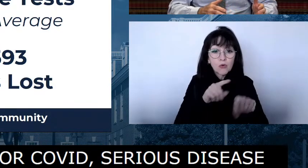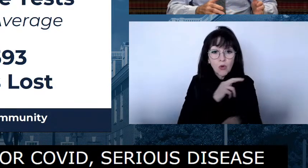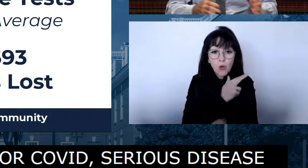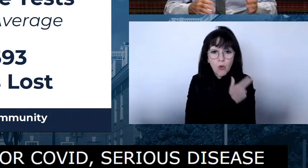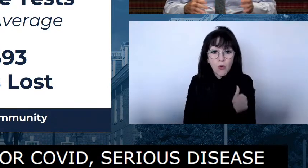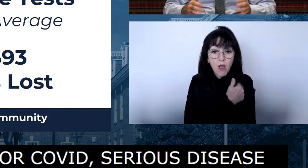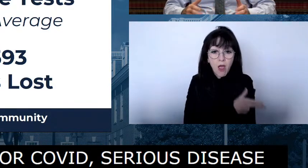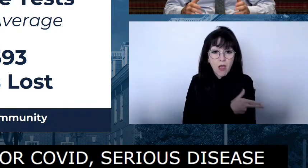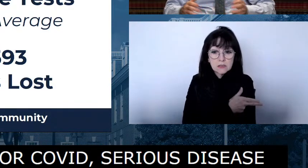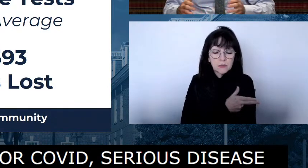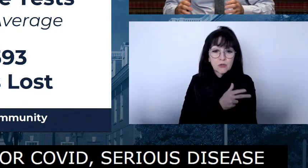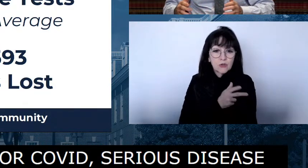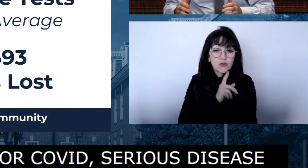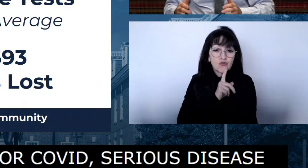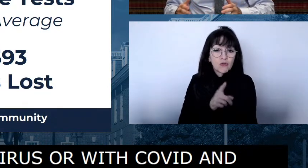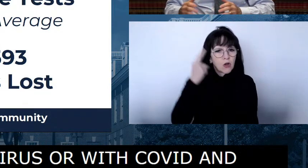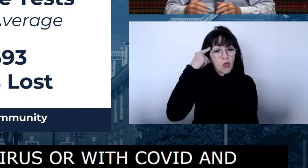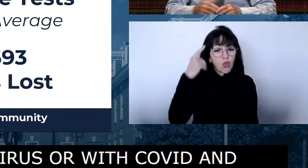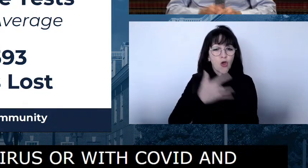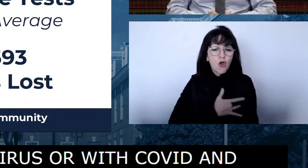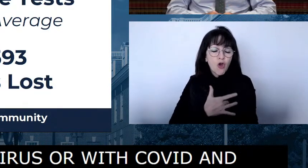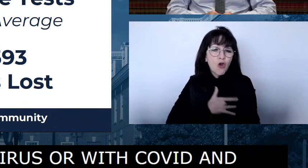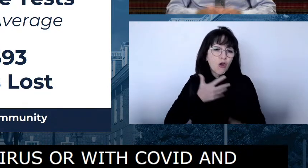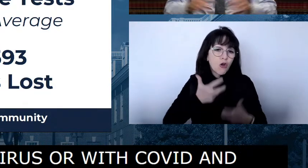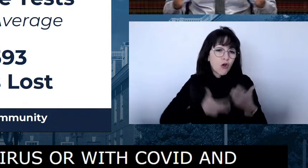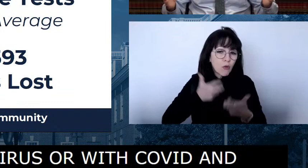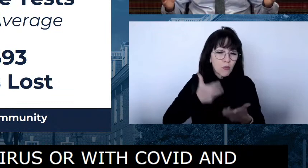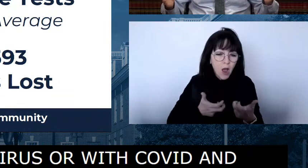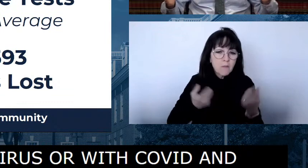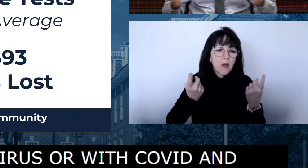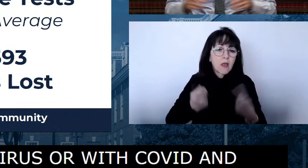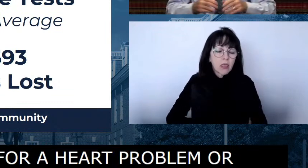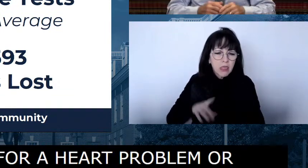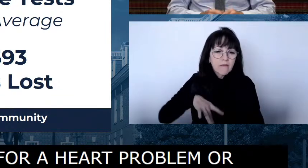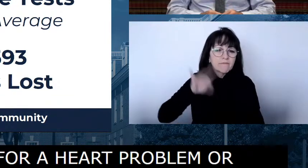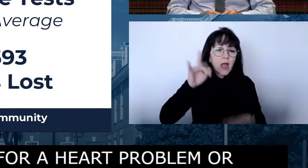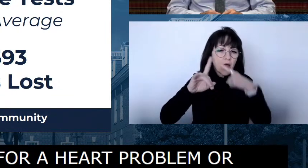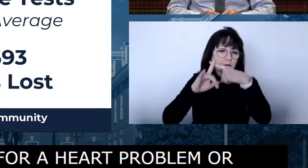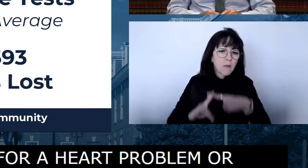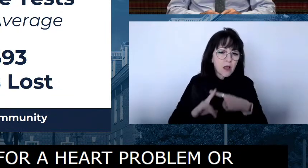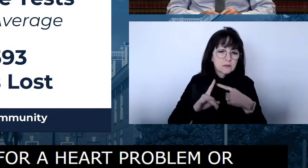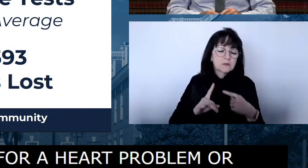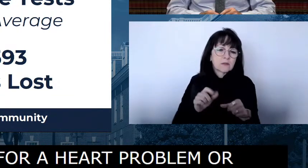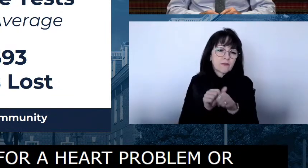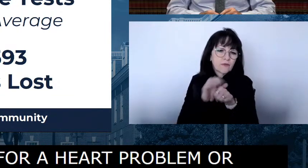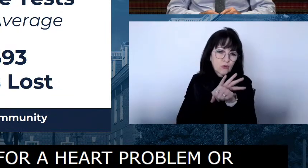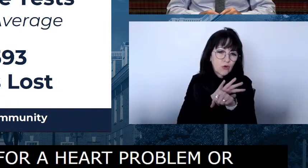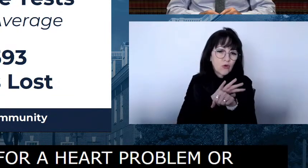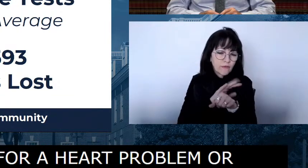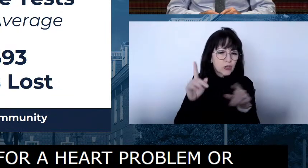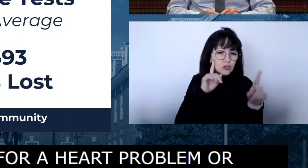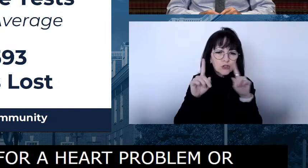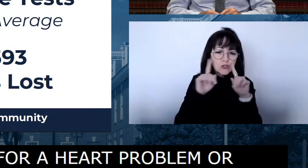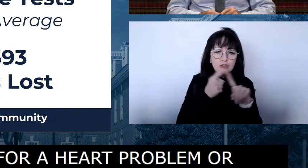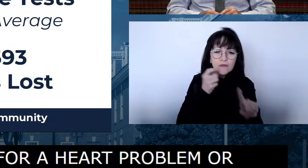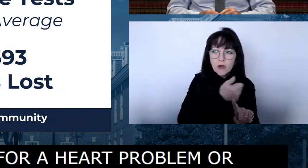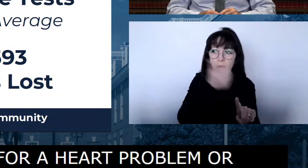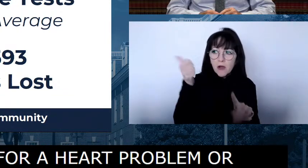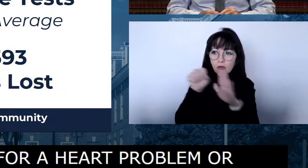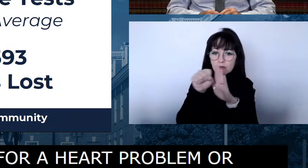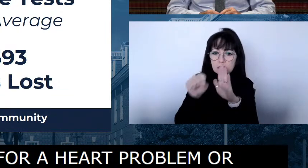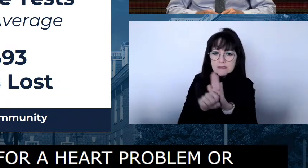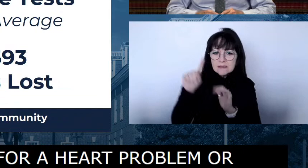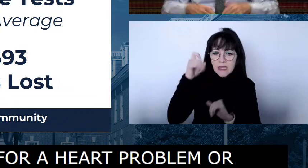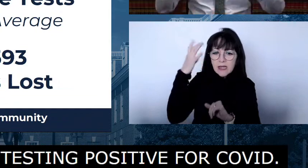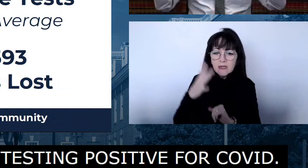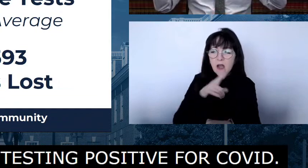or something else, and then testing positive for COVID. I've heard from governors in other states that they have experienced the